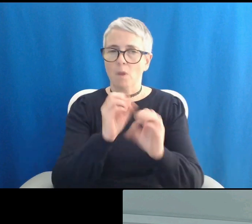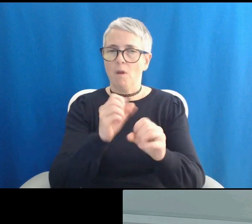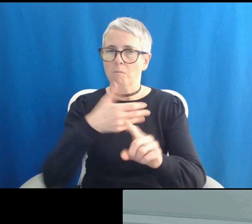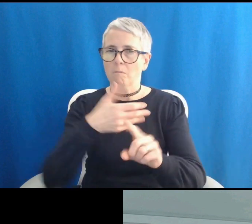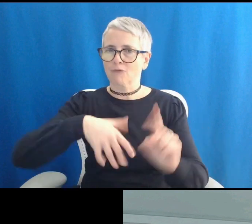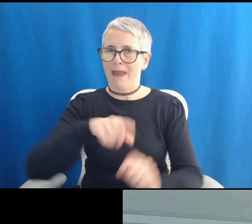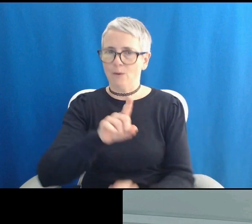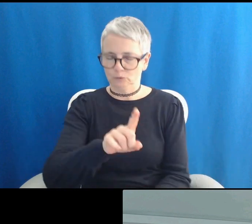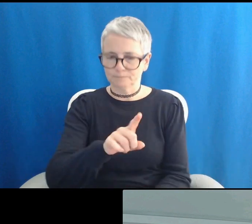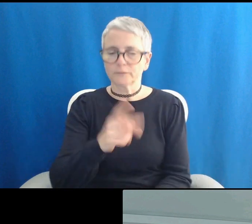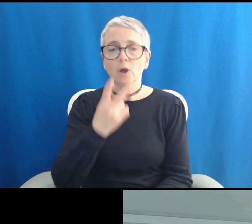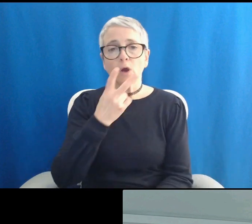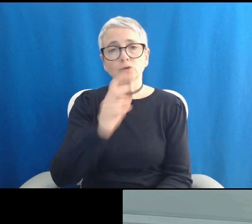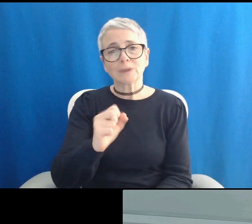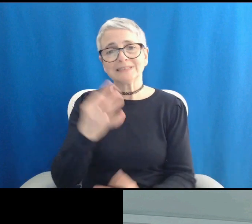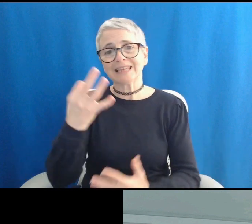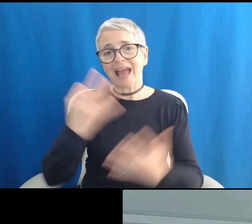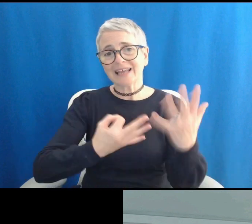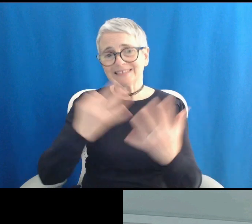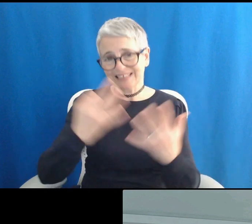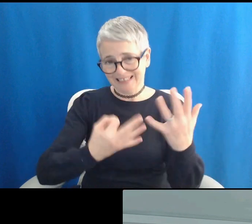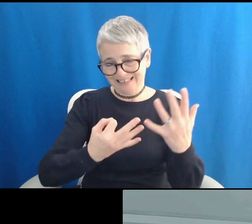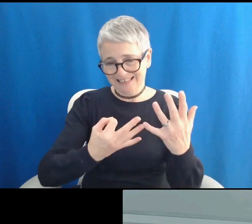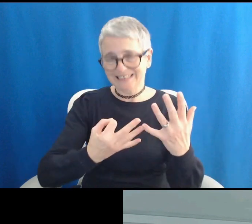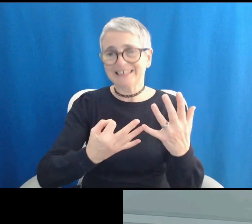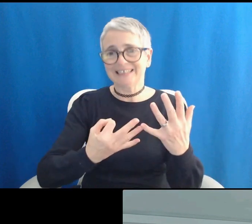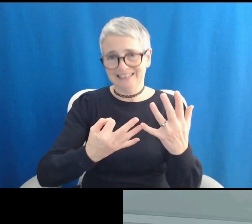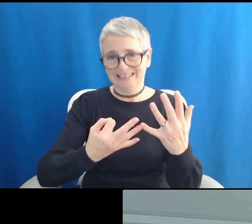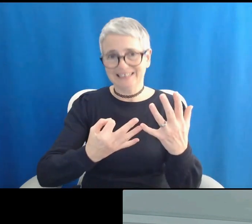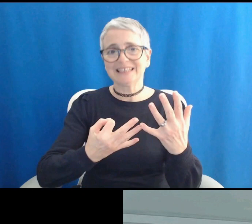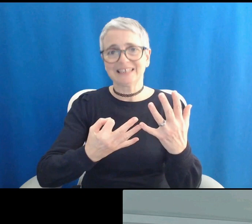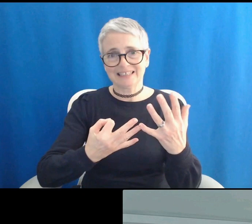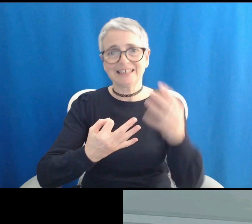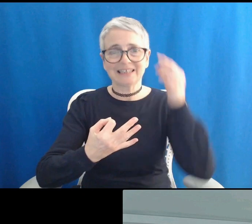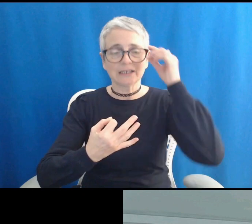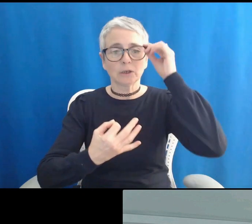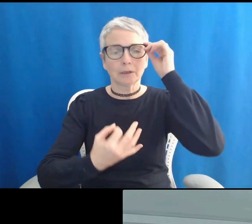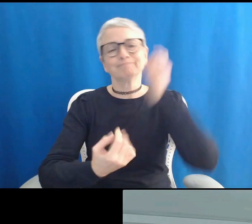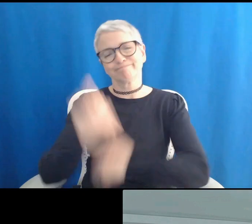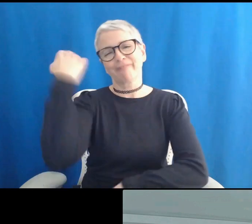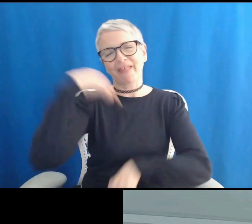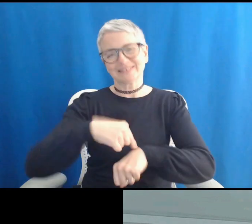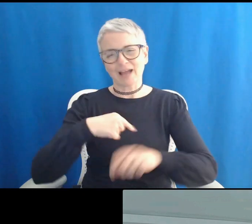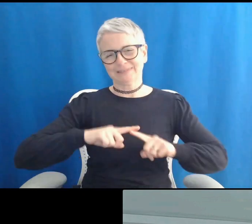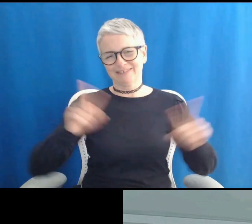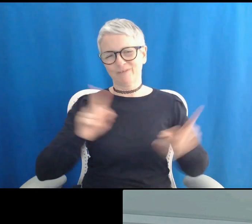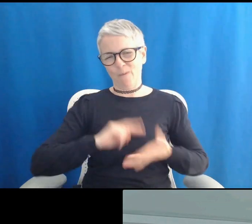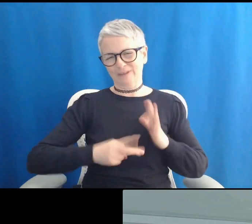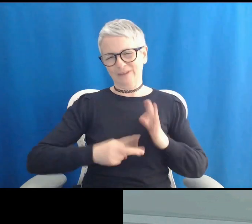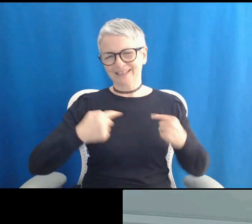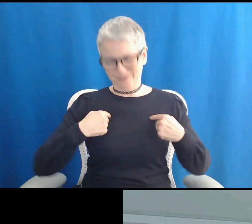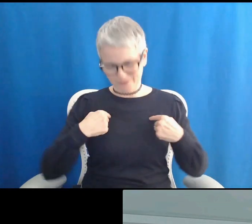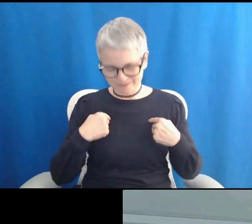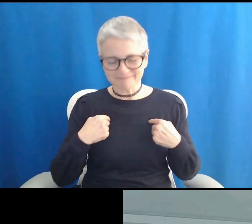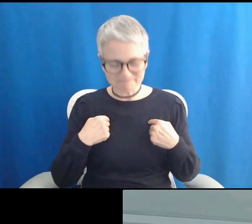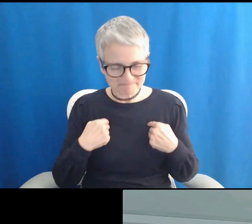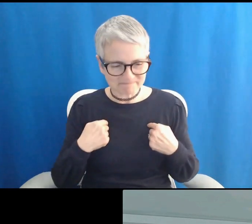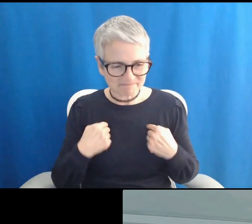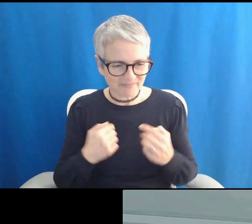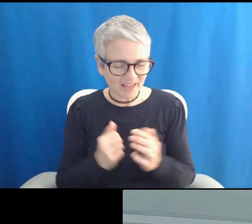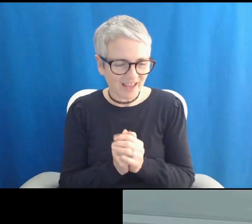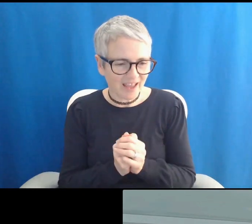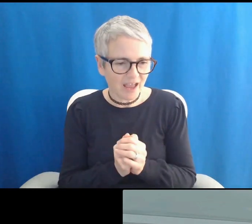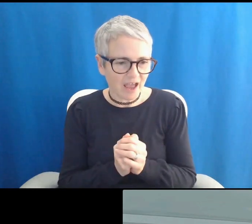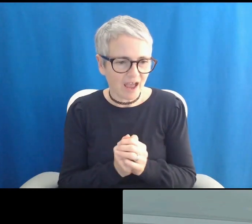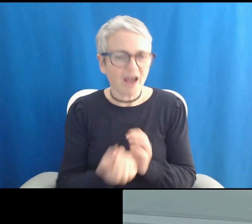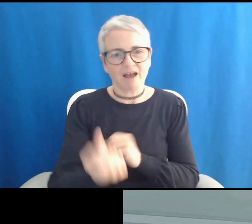the 2018 change, I was in a different organization. So there I did a